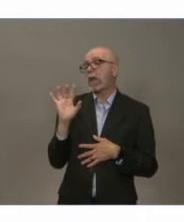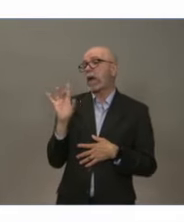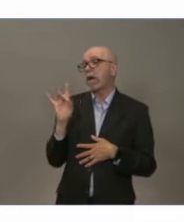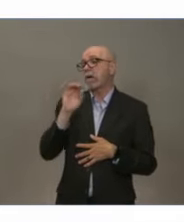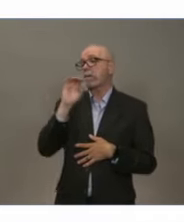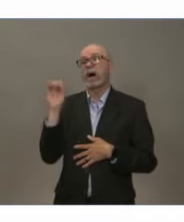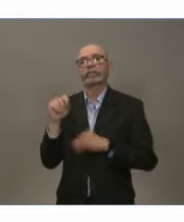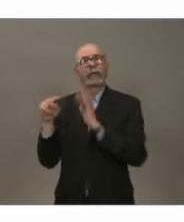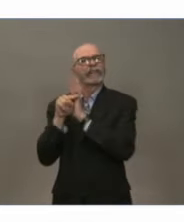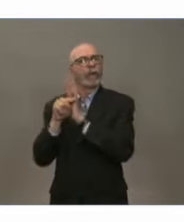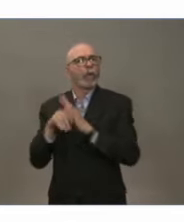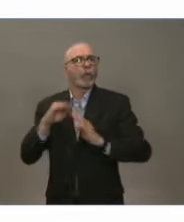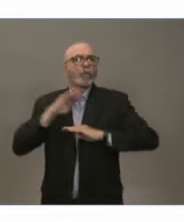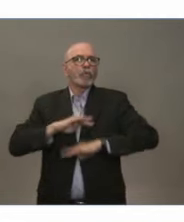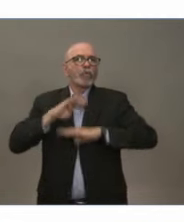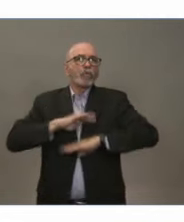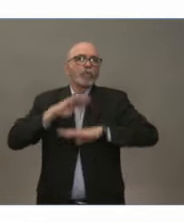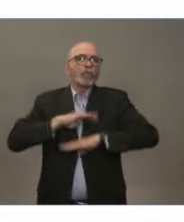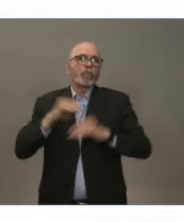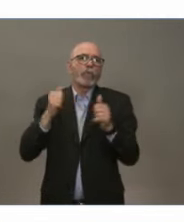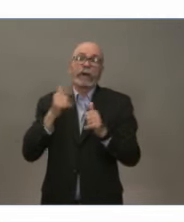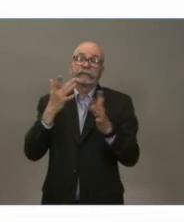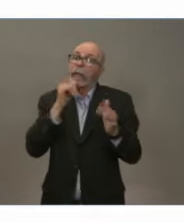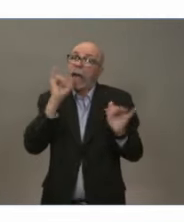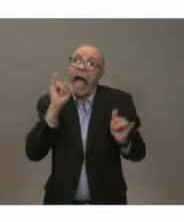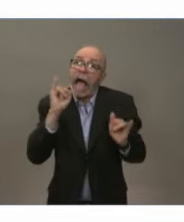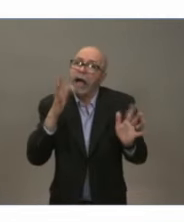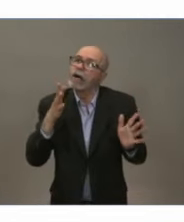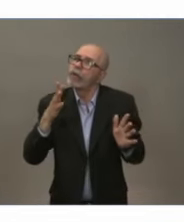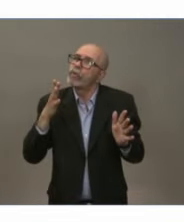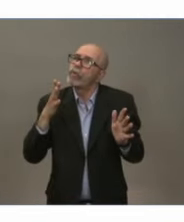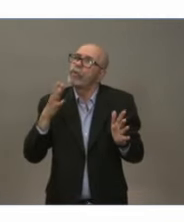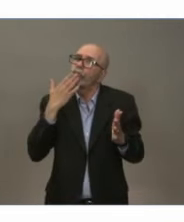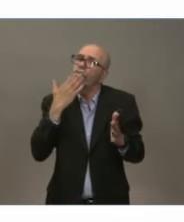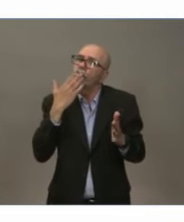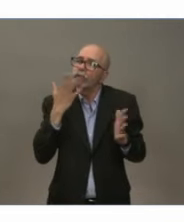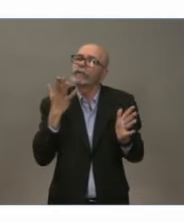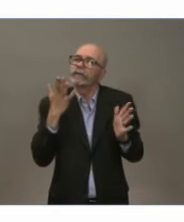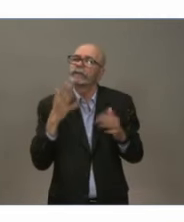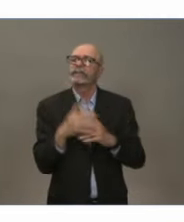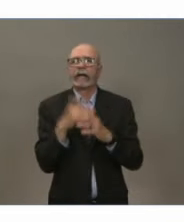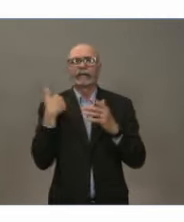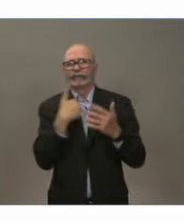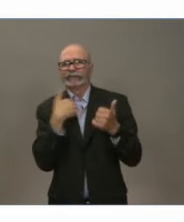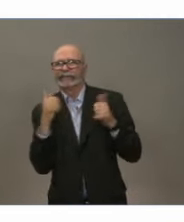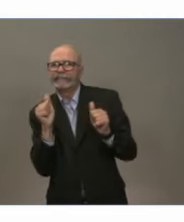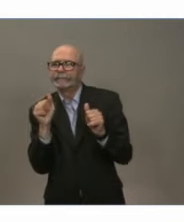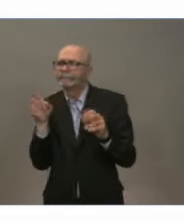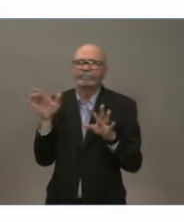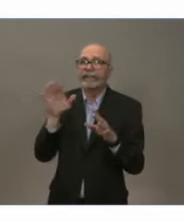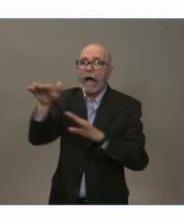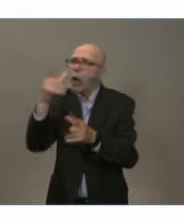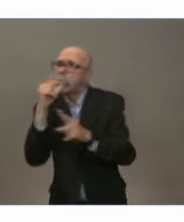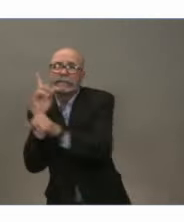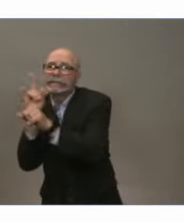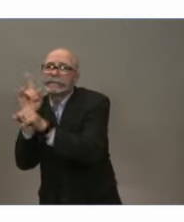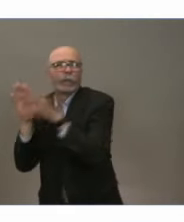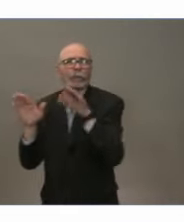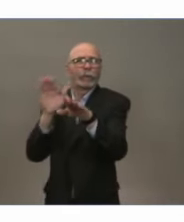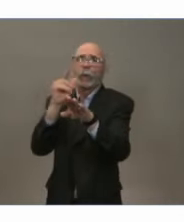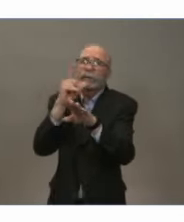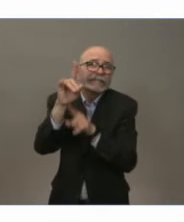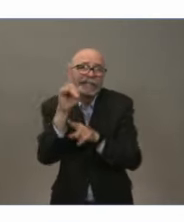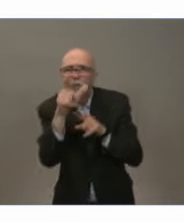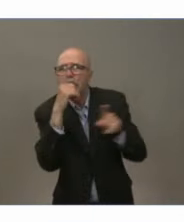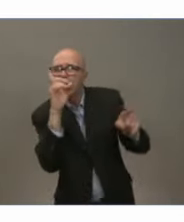very low threshold for testing anybody to be able to identify as many people with COVID-19 as possible. Because as